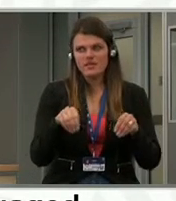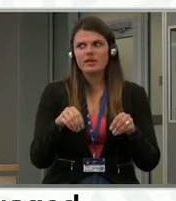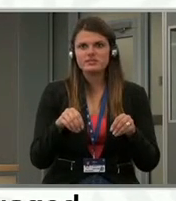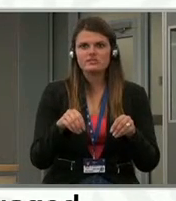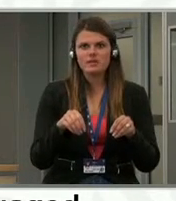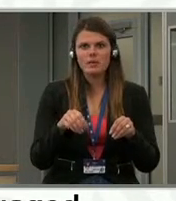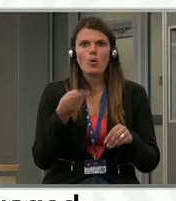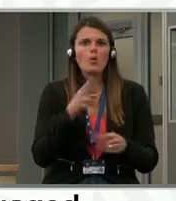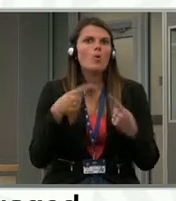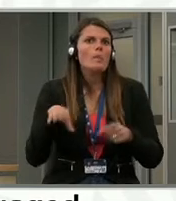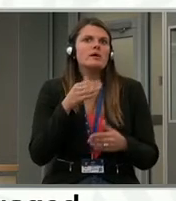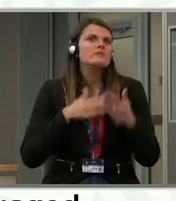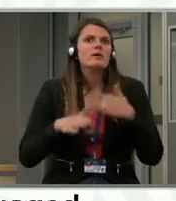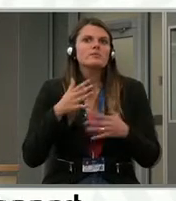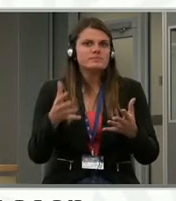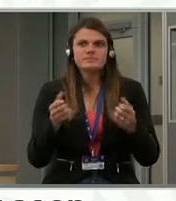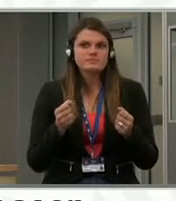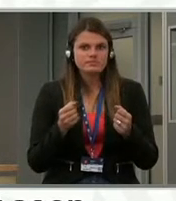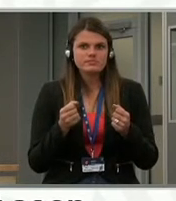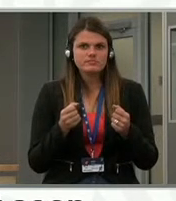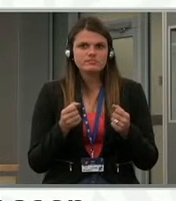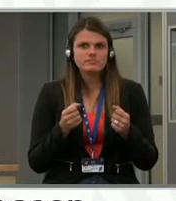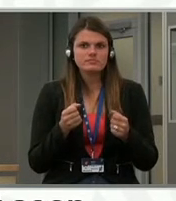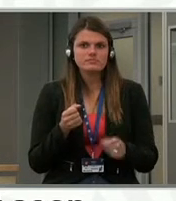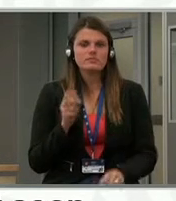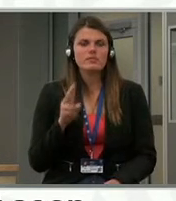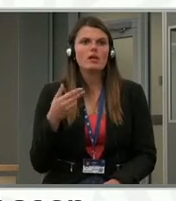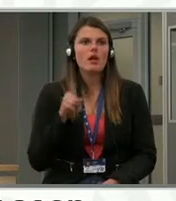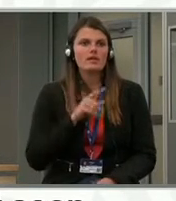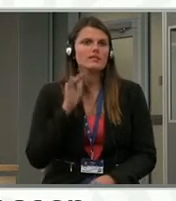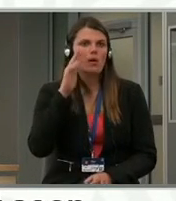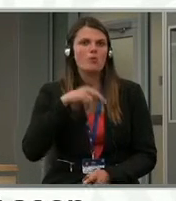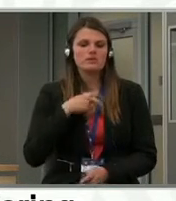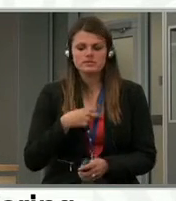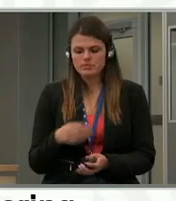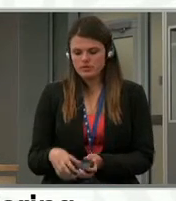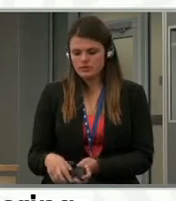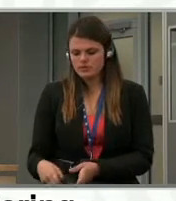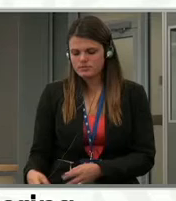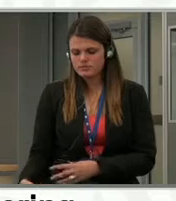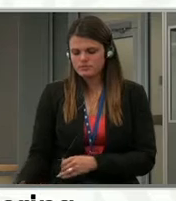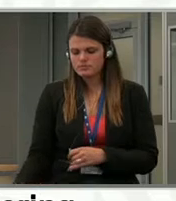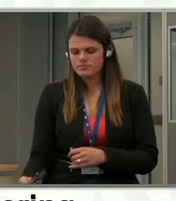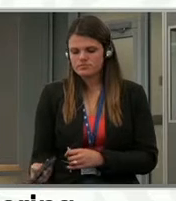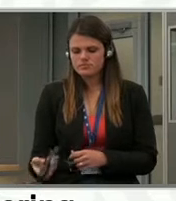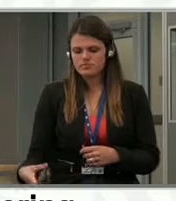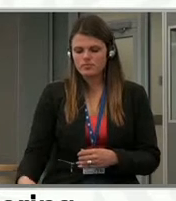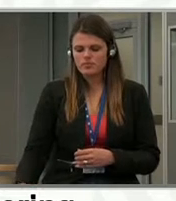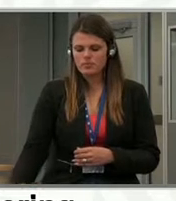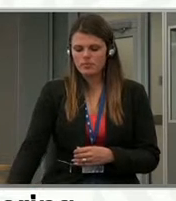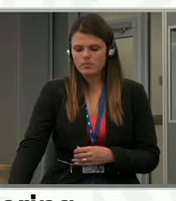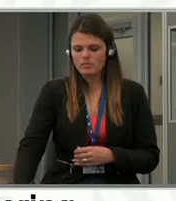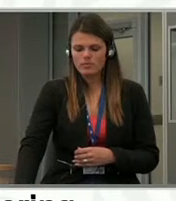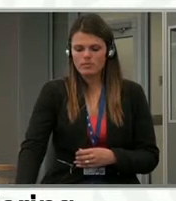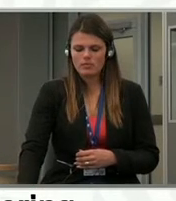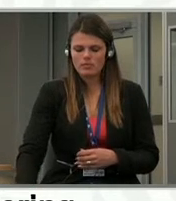adopt soon, and future actions that we are considering. I've heard a number of you mention accessibility